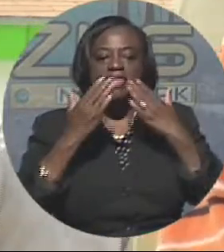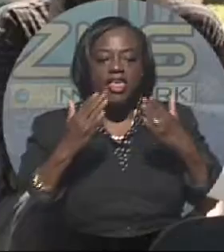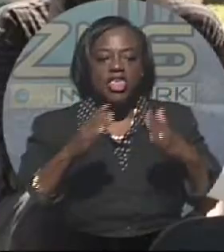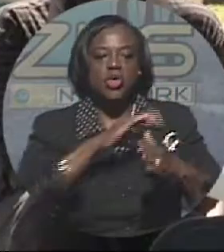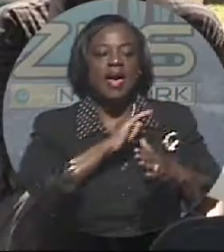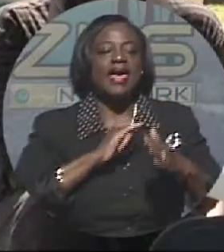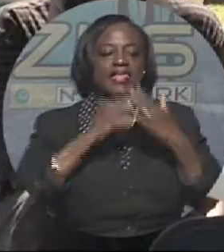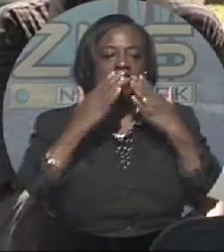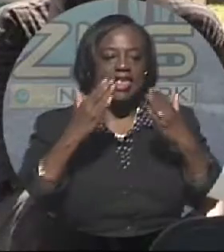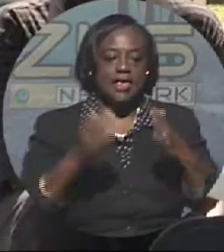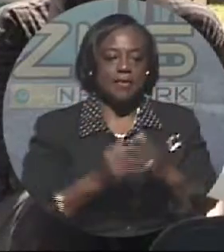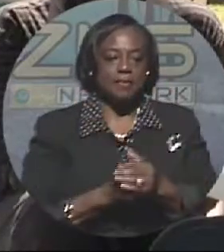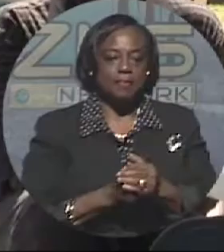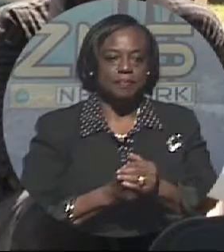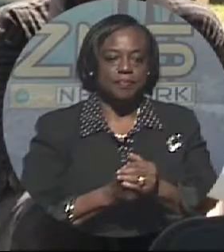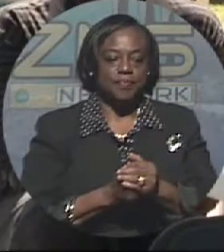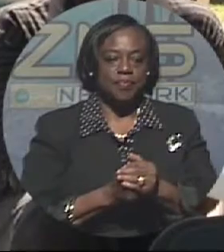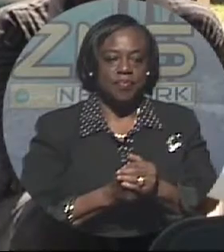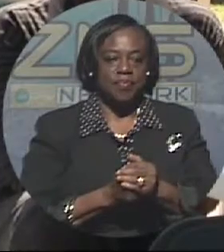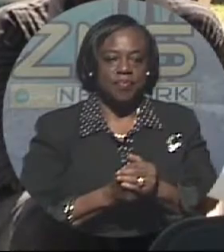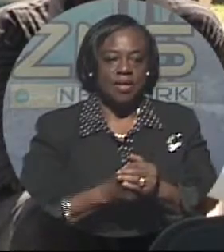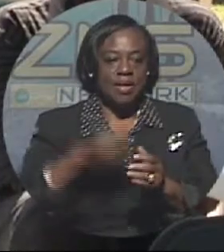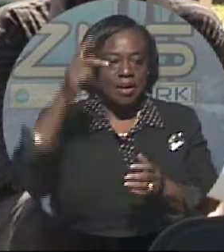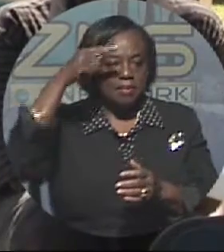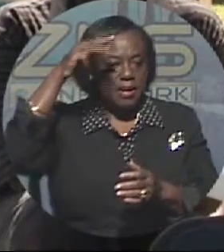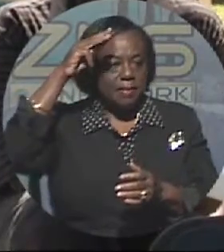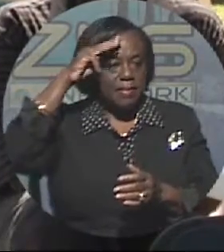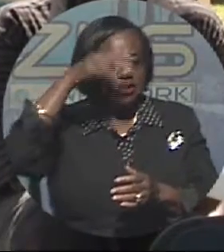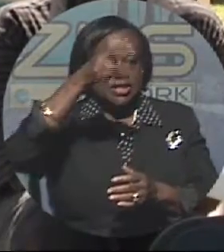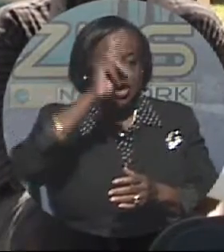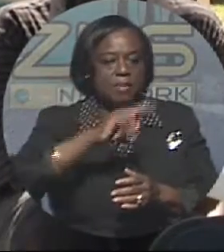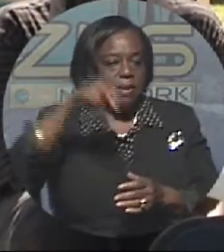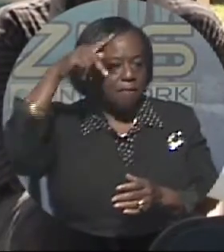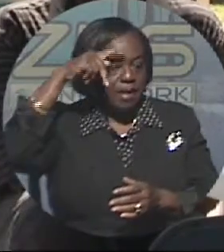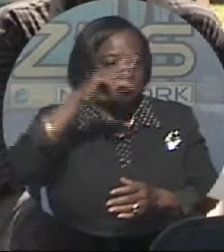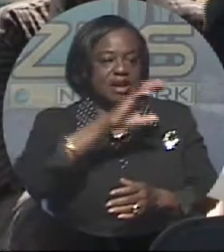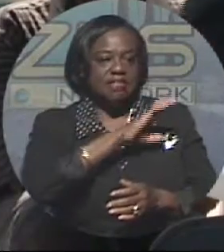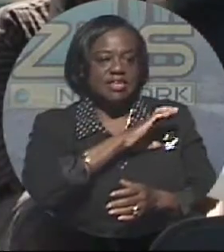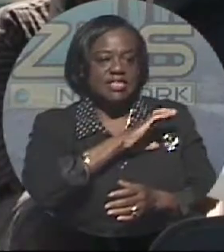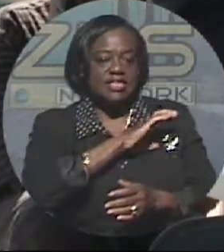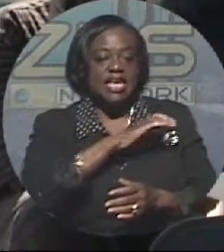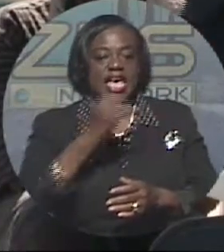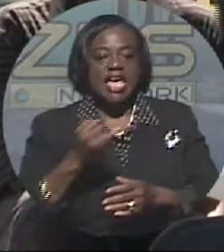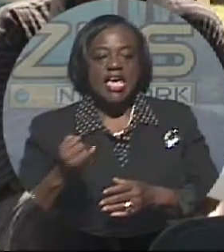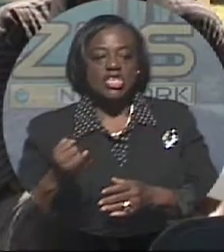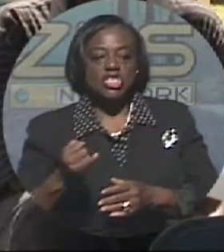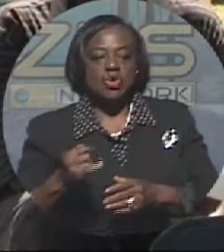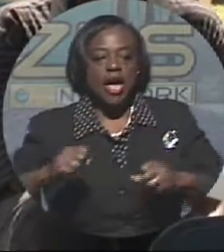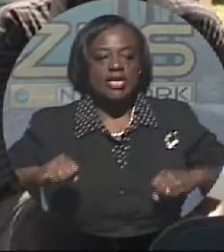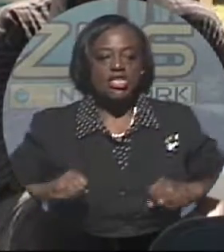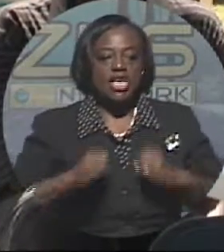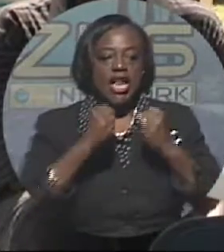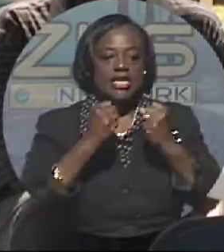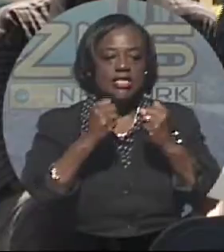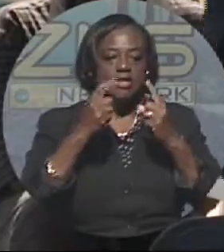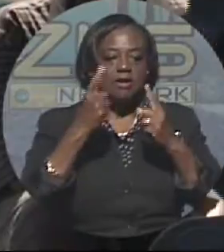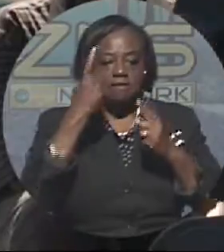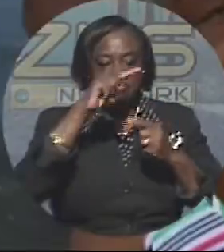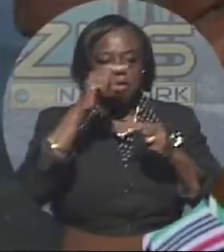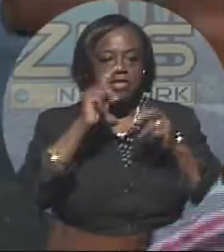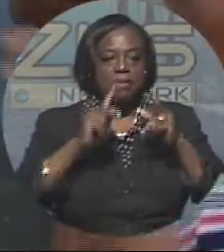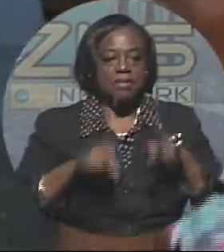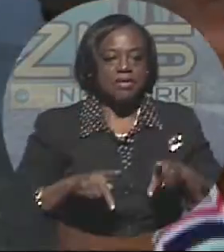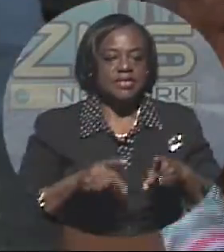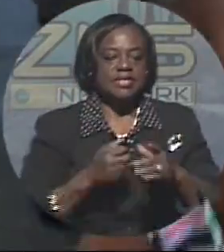I thank you. The Prime Minister, the Right Honorable Perry Christie, issued this challenge to those running the program during an uplifting service at Father